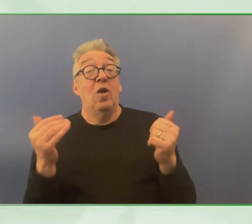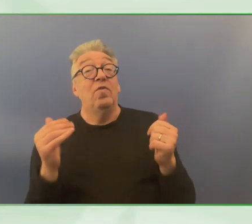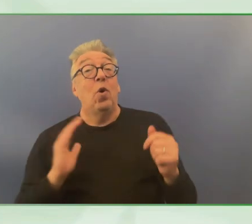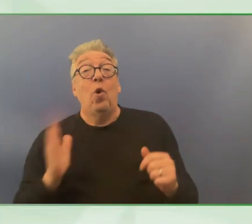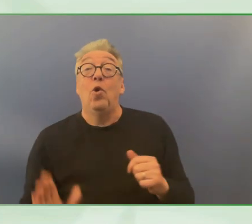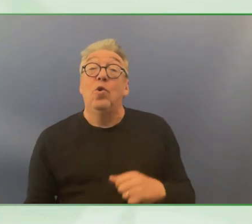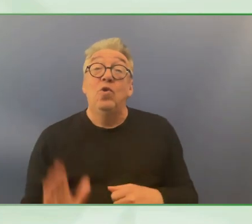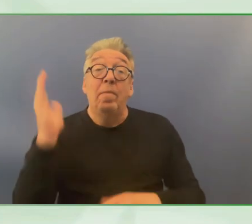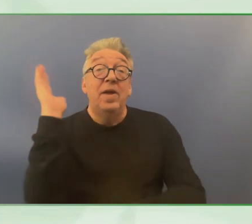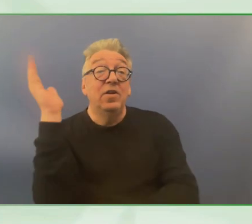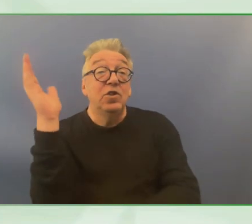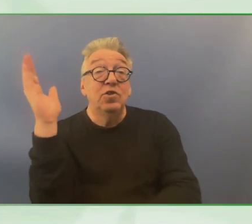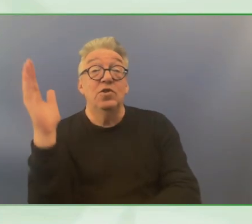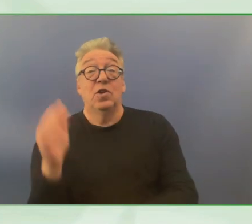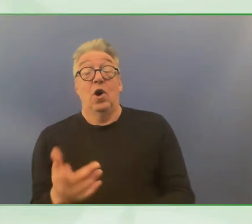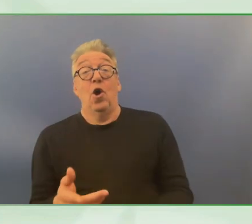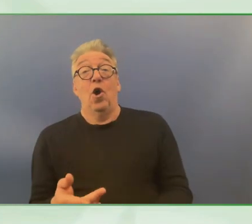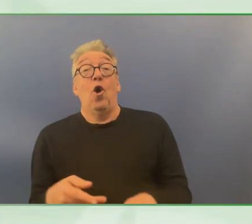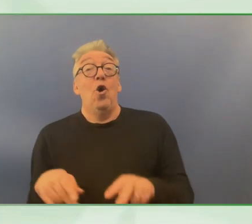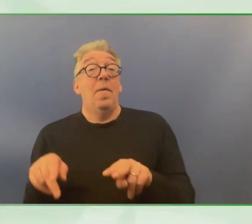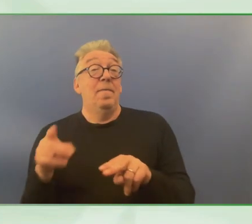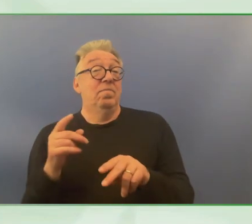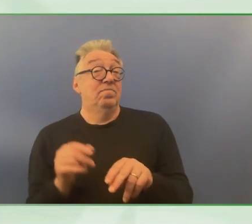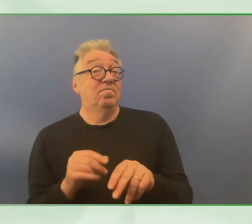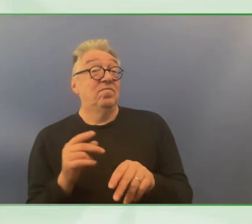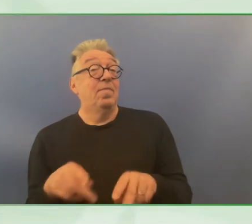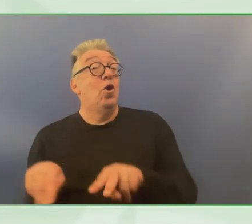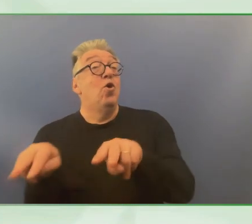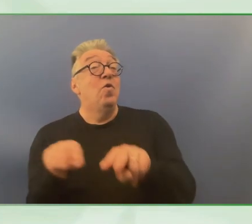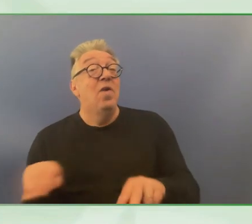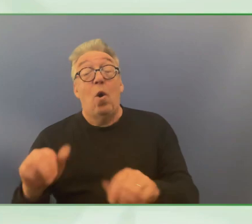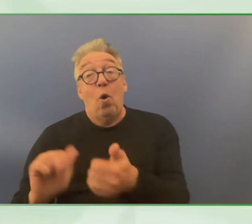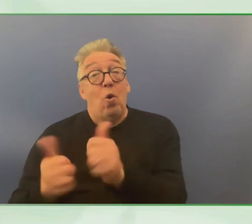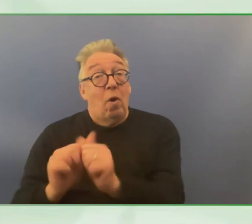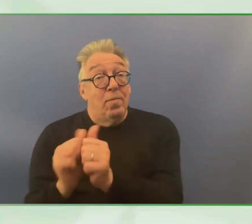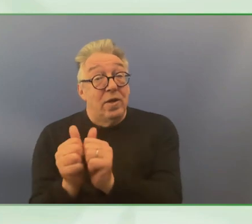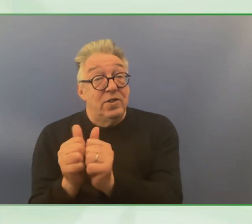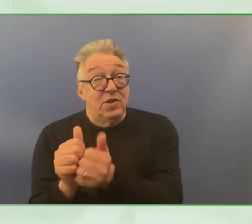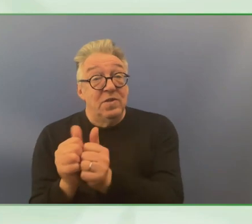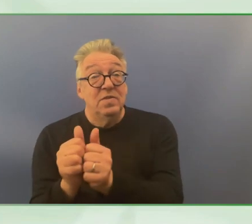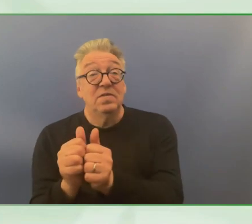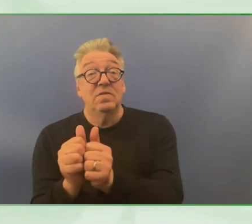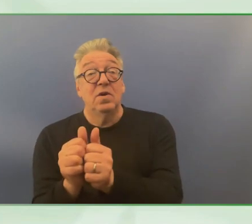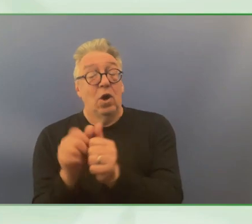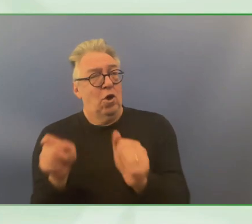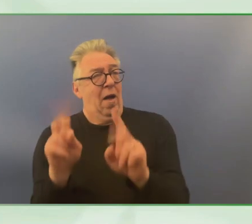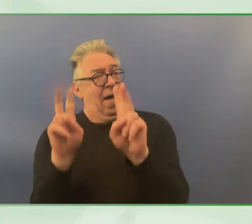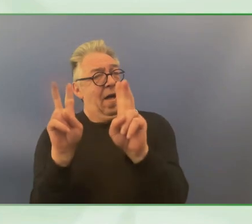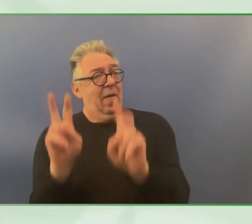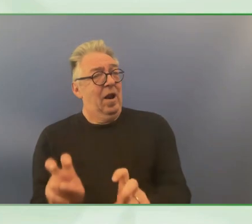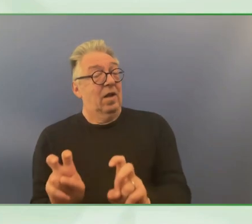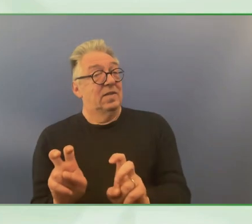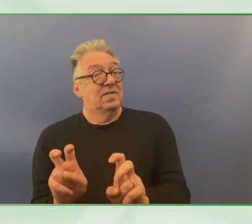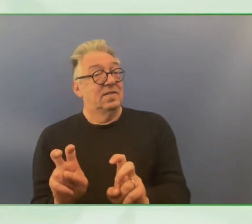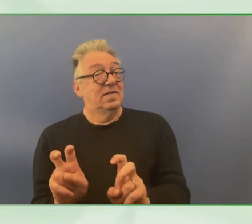a video competition where they're using and analyzing videos that have been submitted and